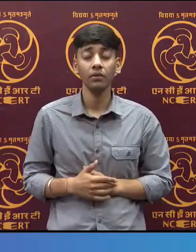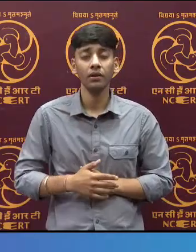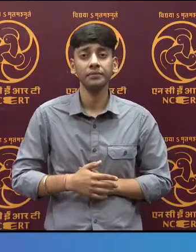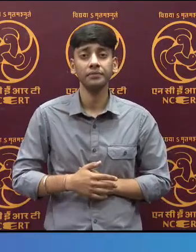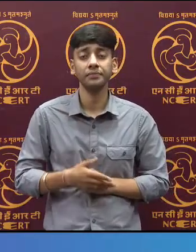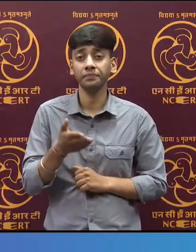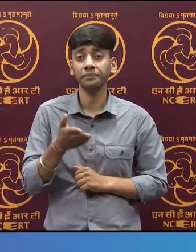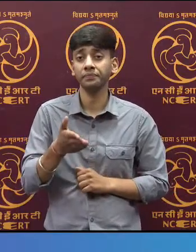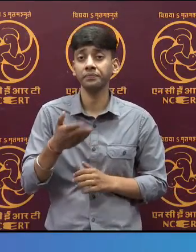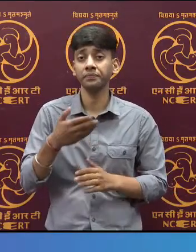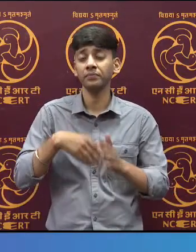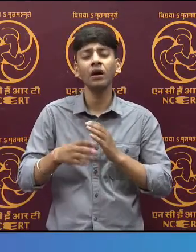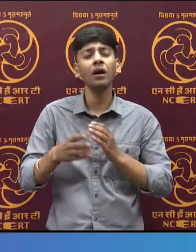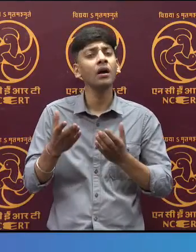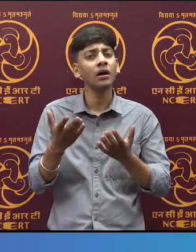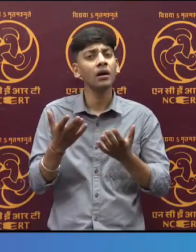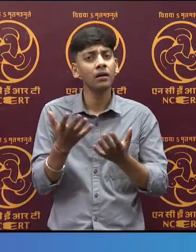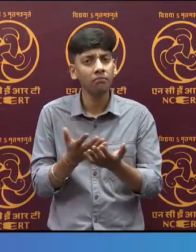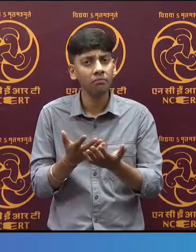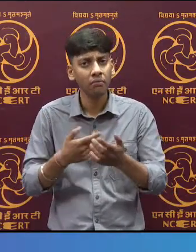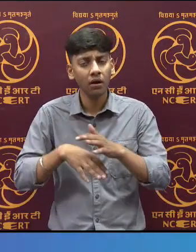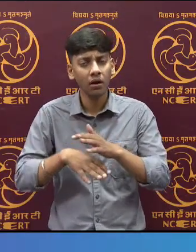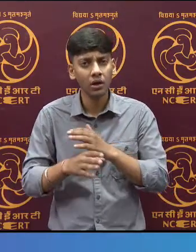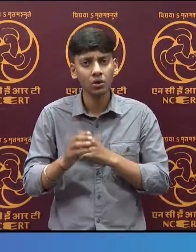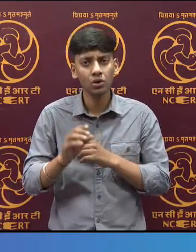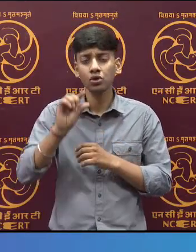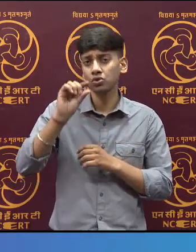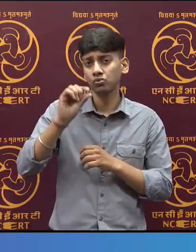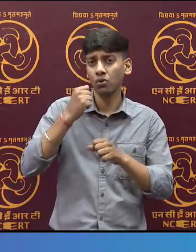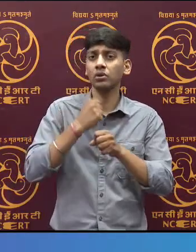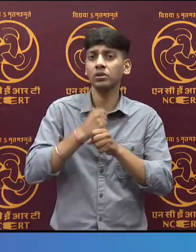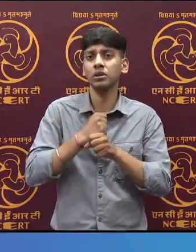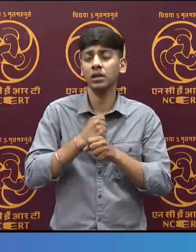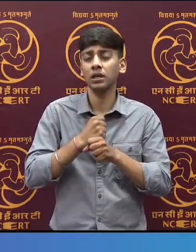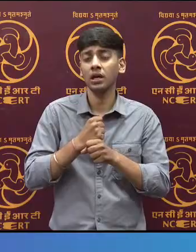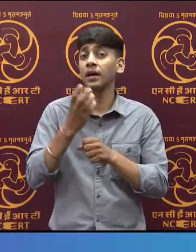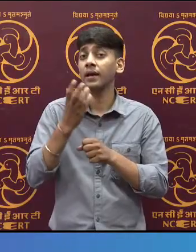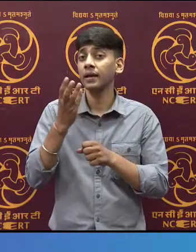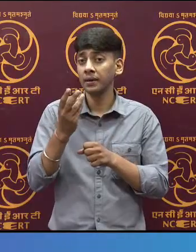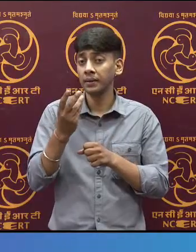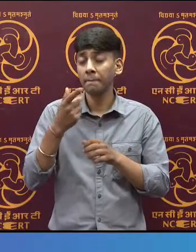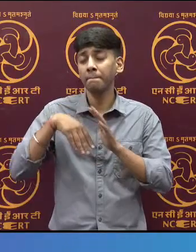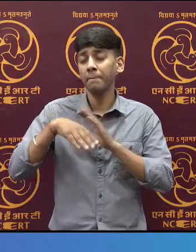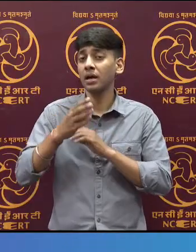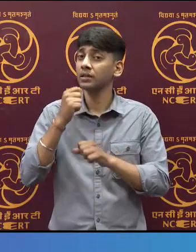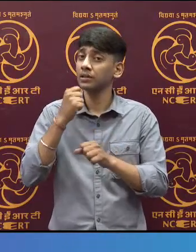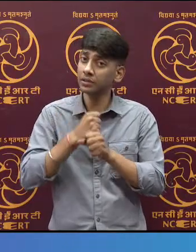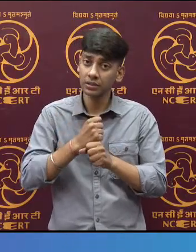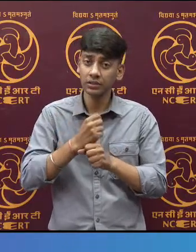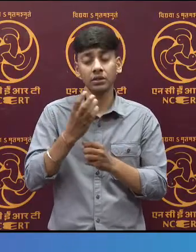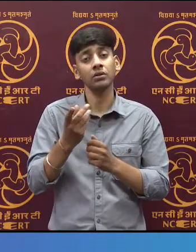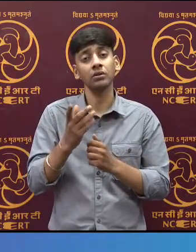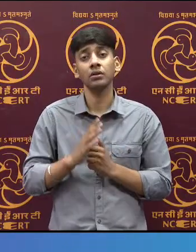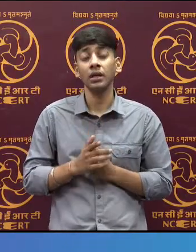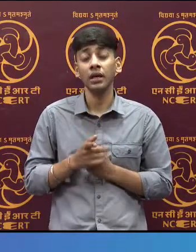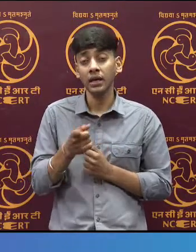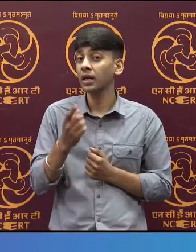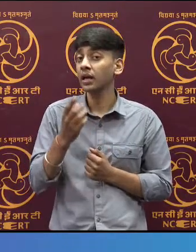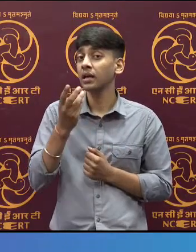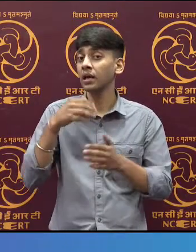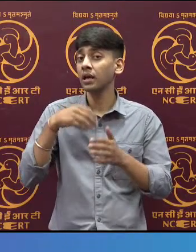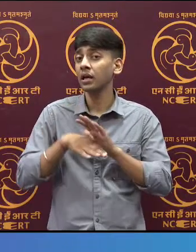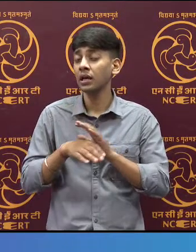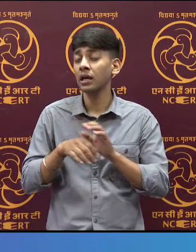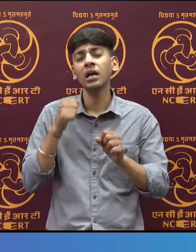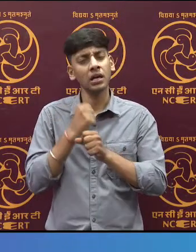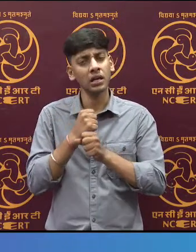can go by the small g to Yes, calculate its yes, value. we can Okay, calculate sure. the value of small g. In equation, all these values